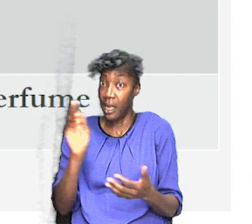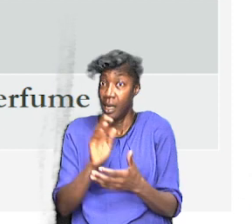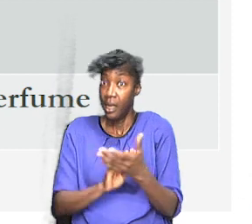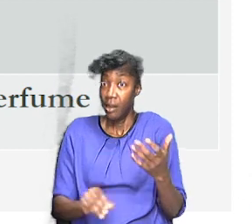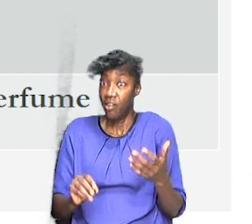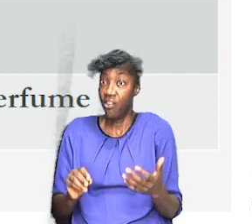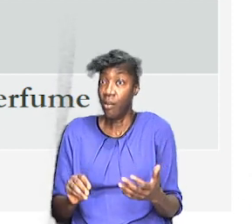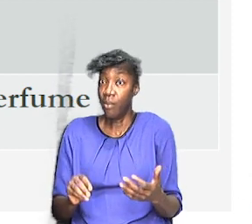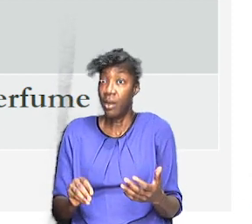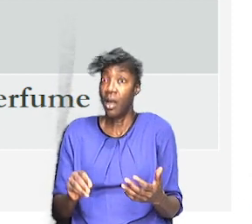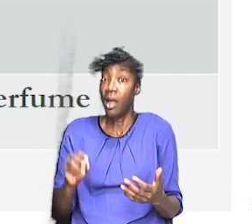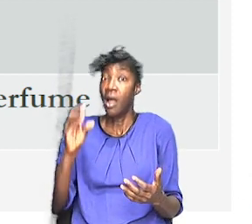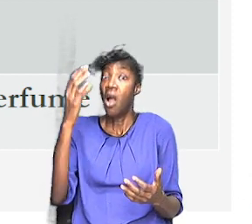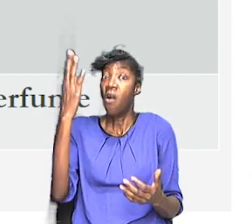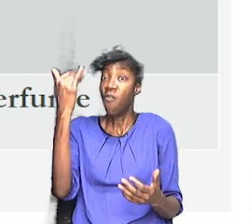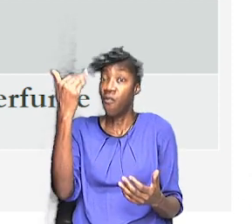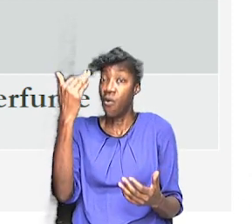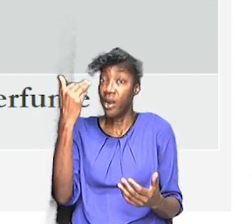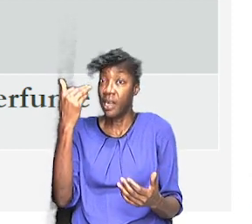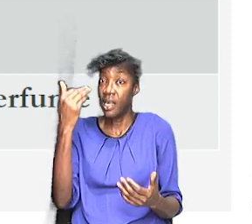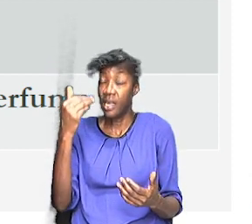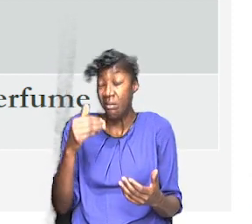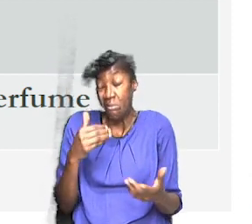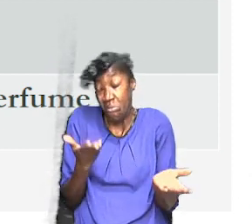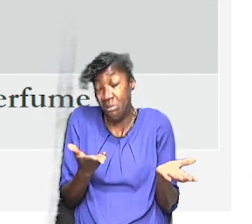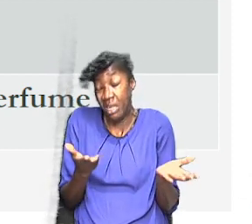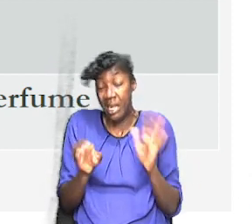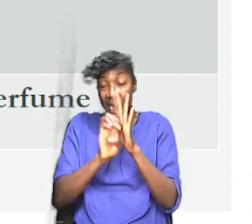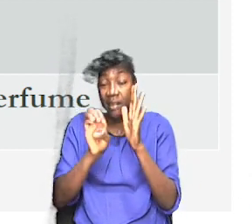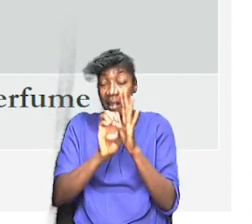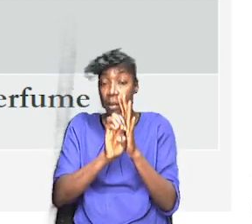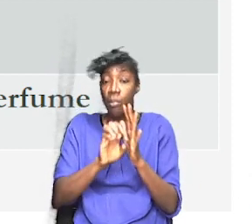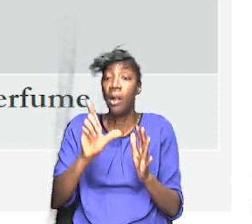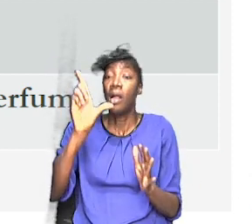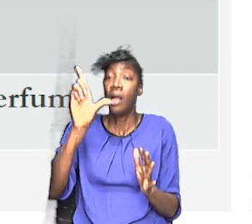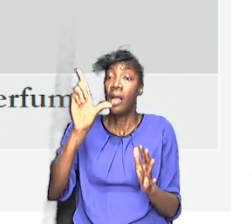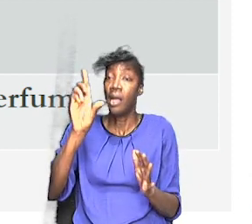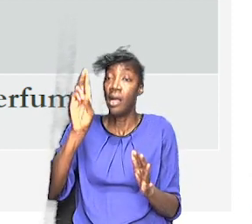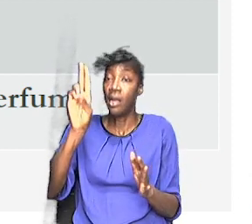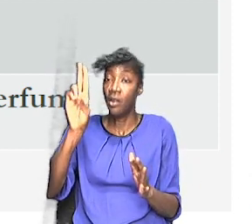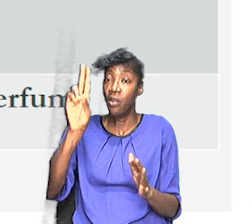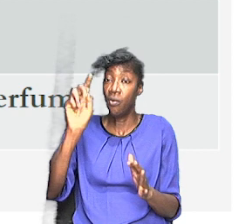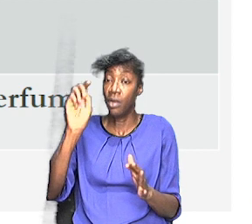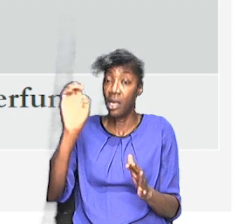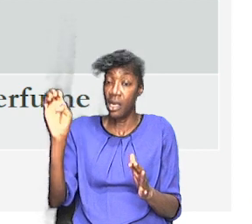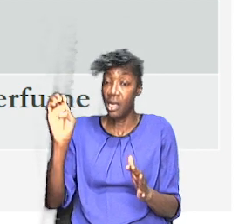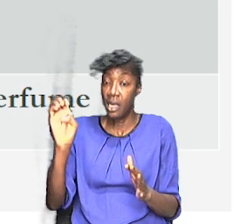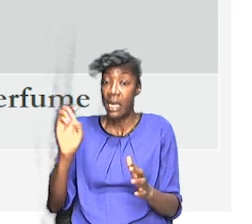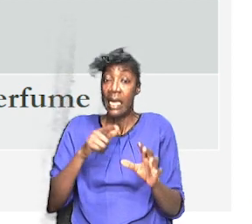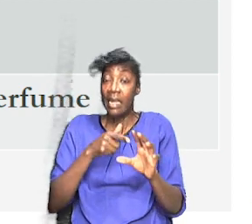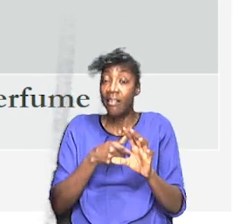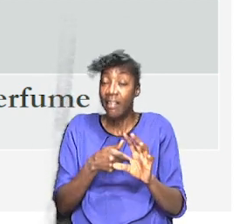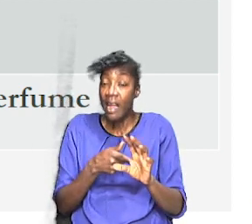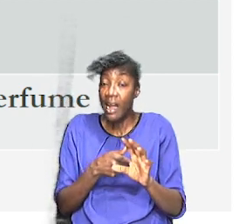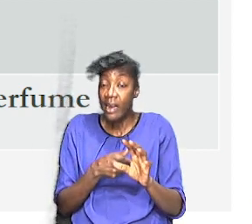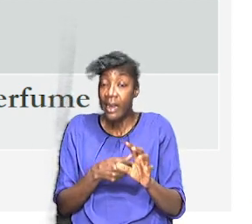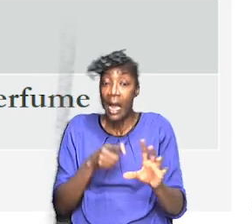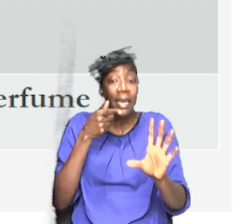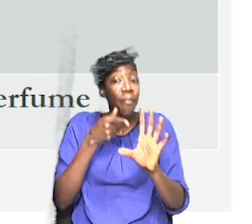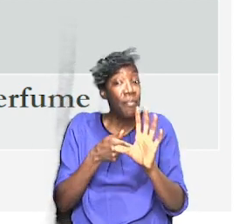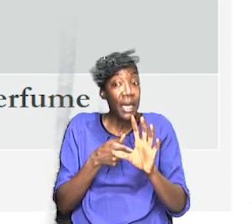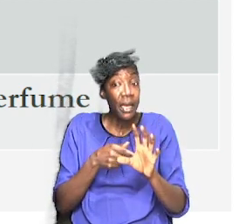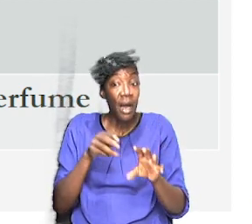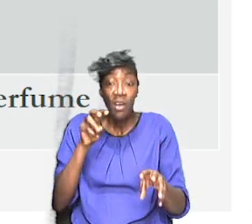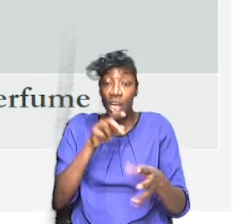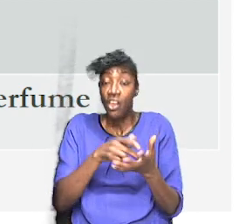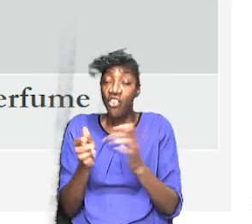that I can speak of. So for example, in Luke chapter 7, the event took place at the beginning of Jesus' ministry. In Mark